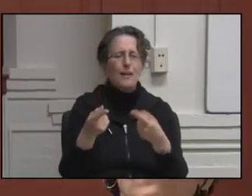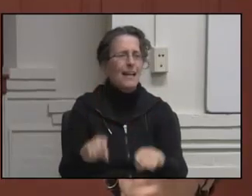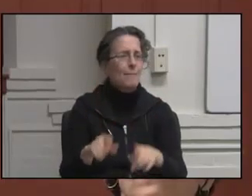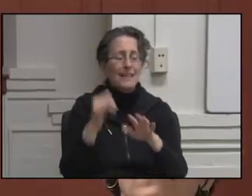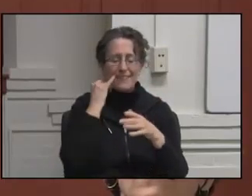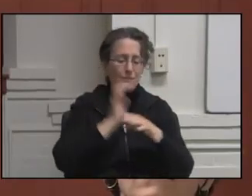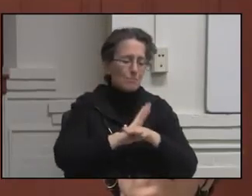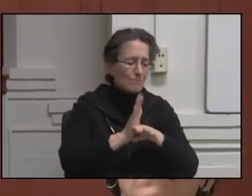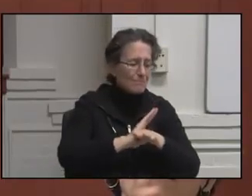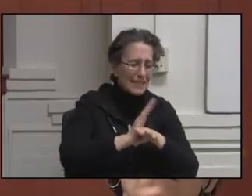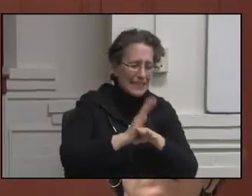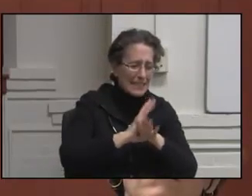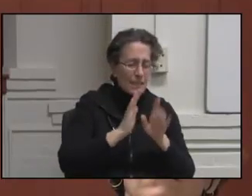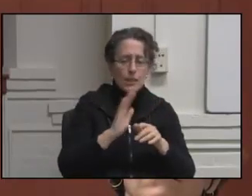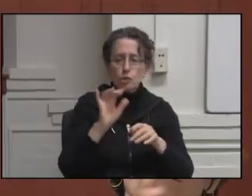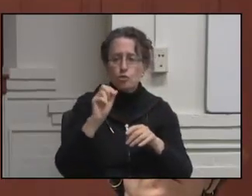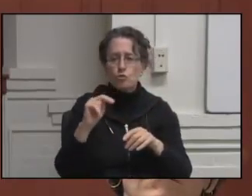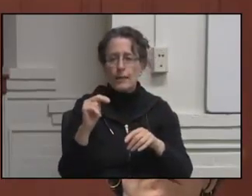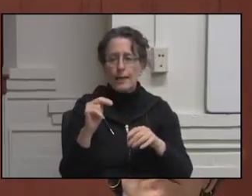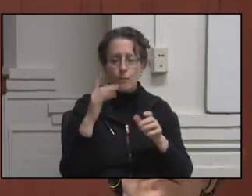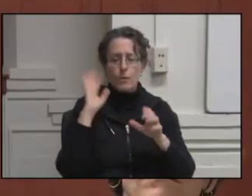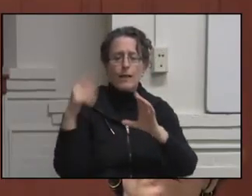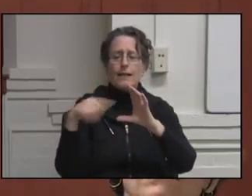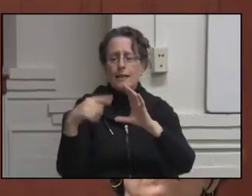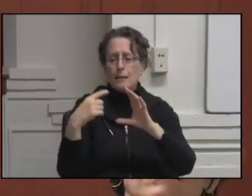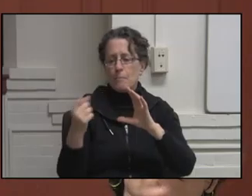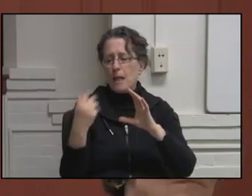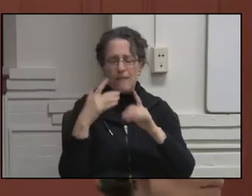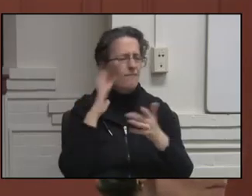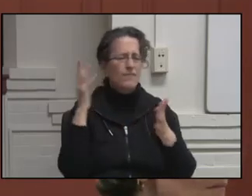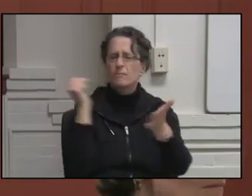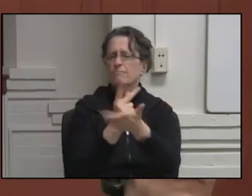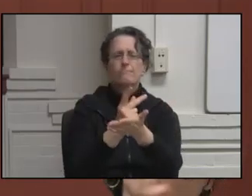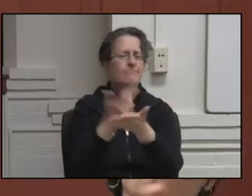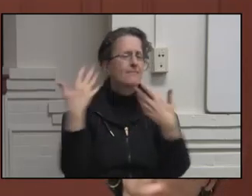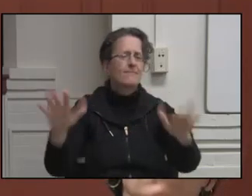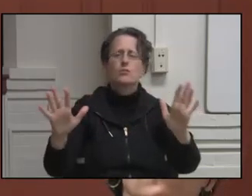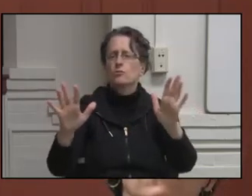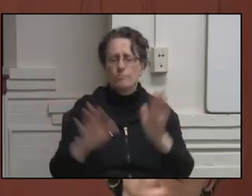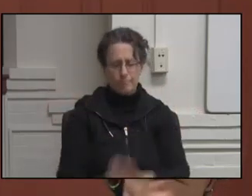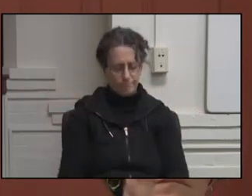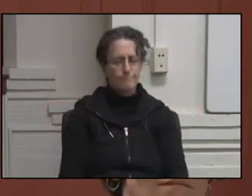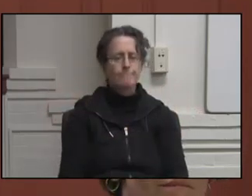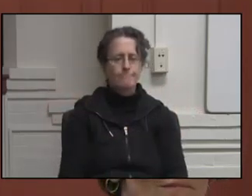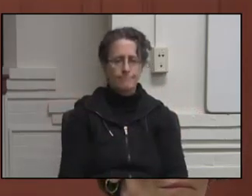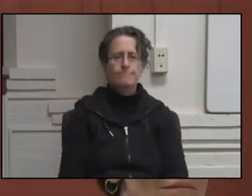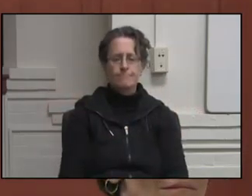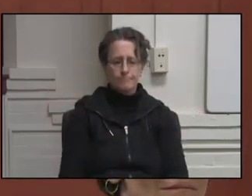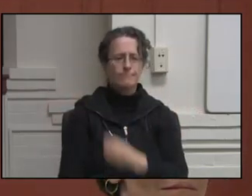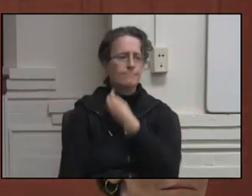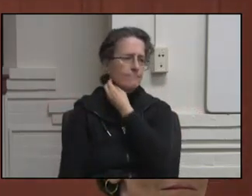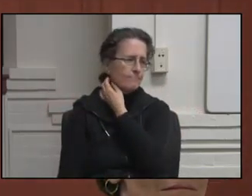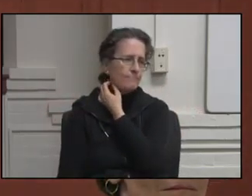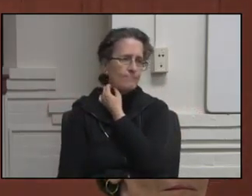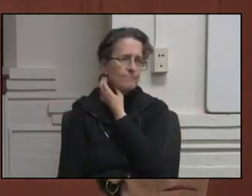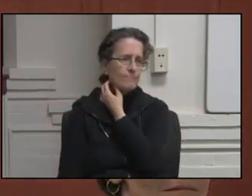busy, Jan will email them to me, and we've approved all these events. Thank you. Thanks, Steve.